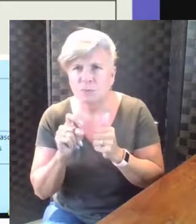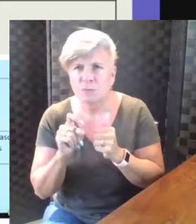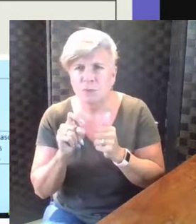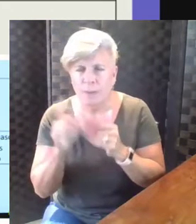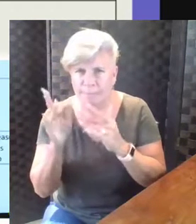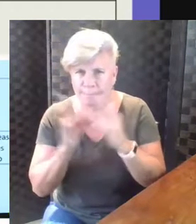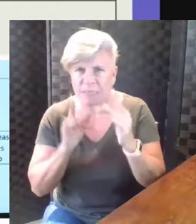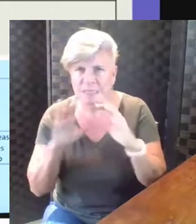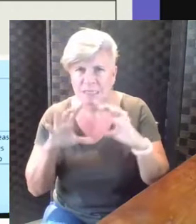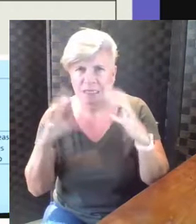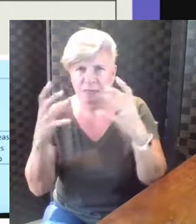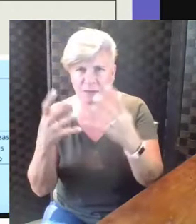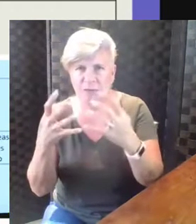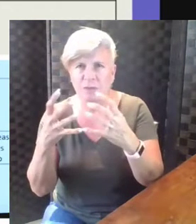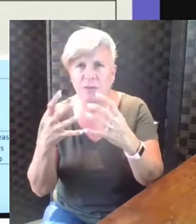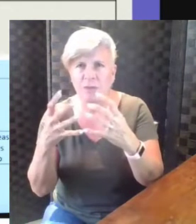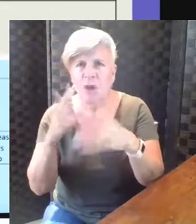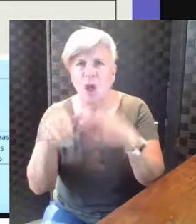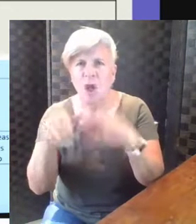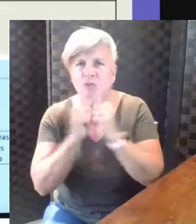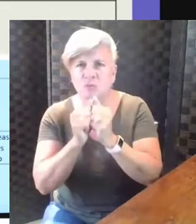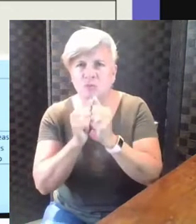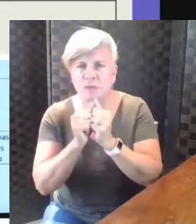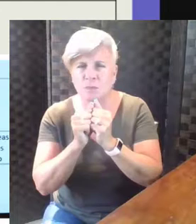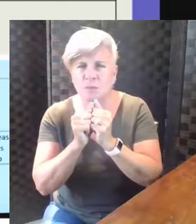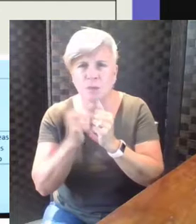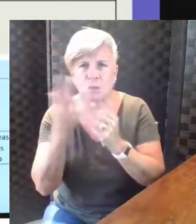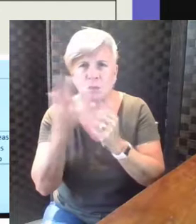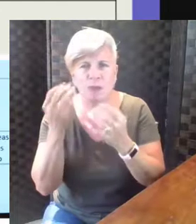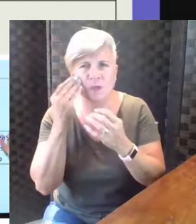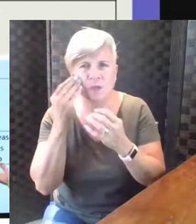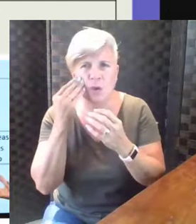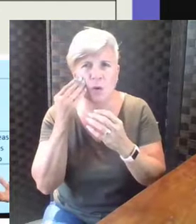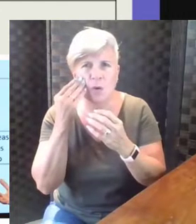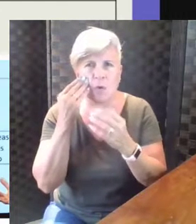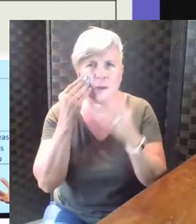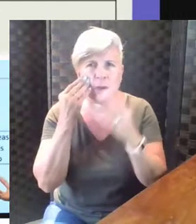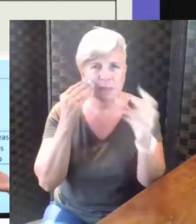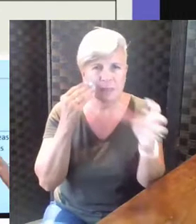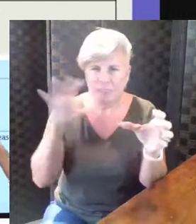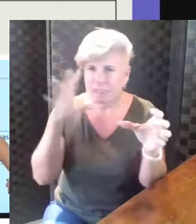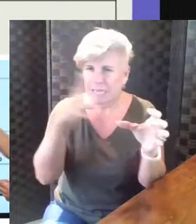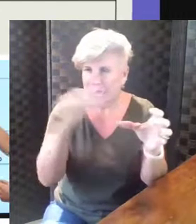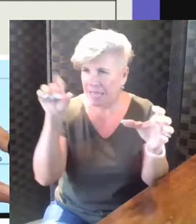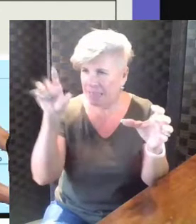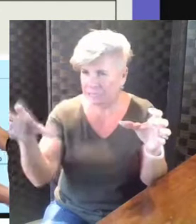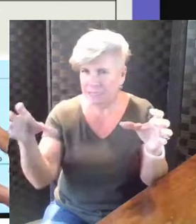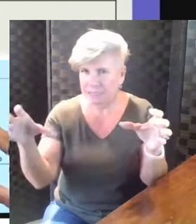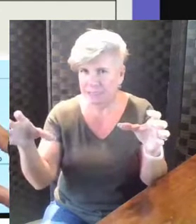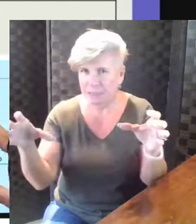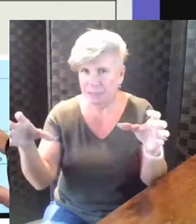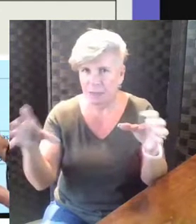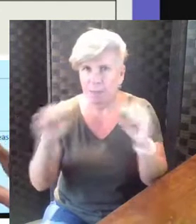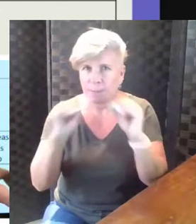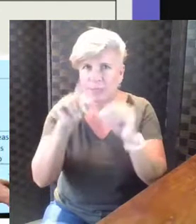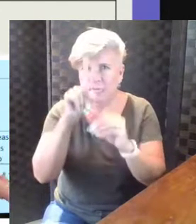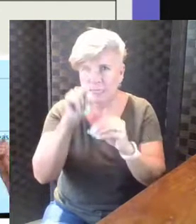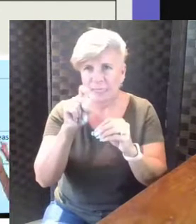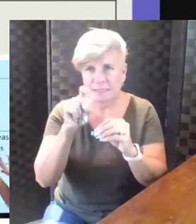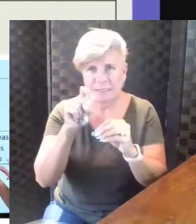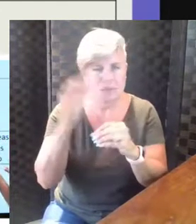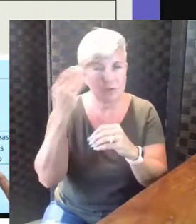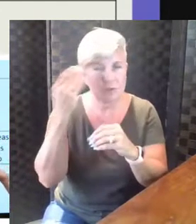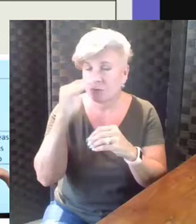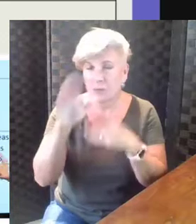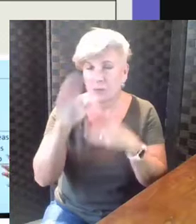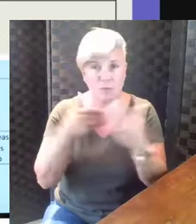Yeah, all together, we want to know how many ball magnets and rod magnets there are. So I'm going to put an X here again.